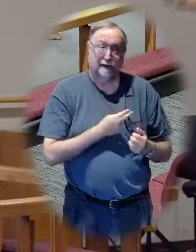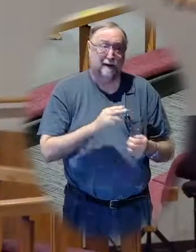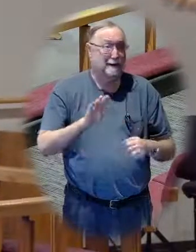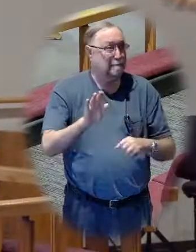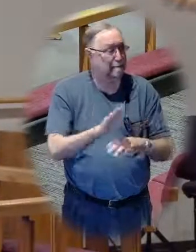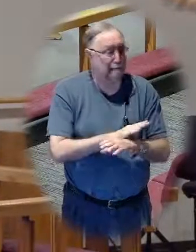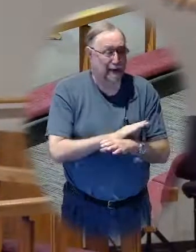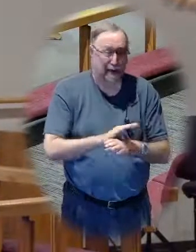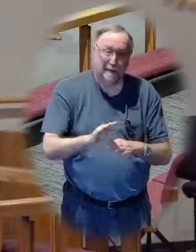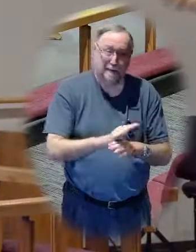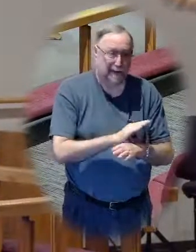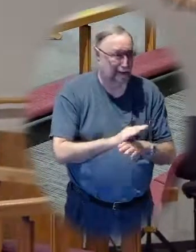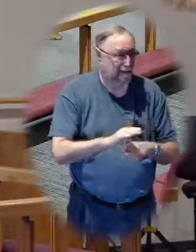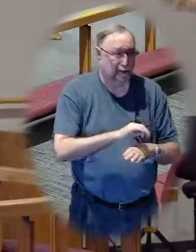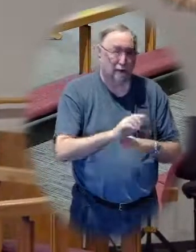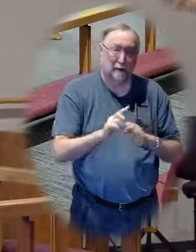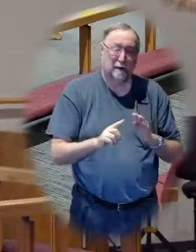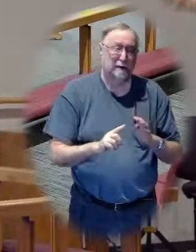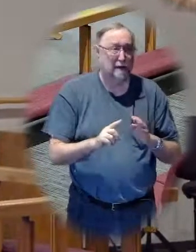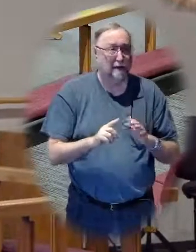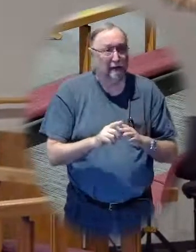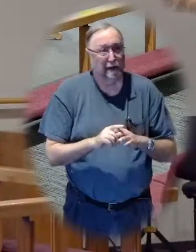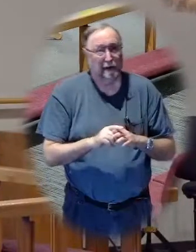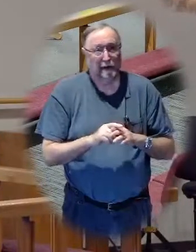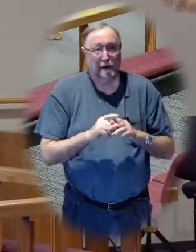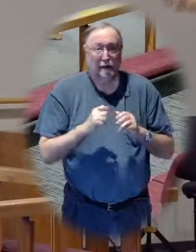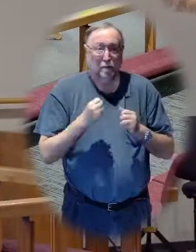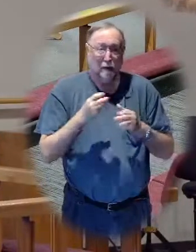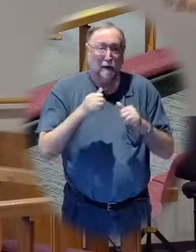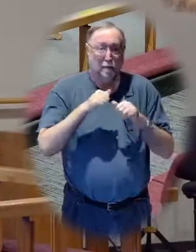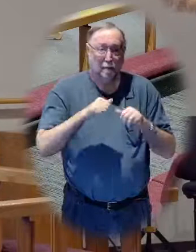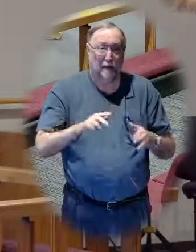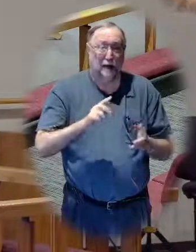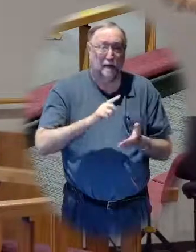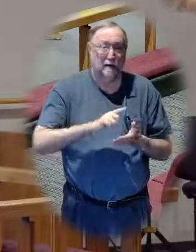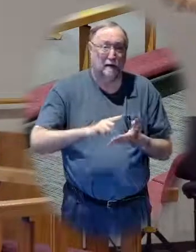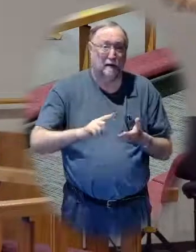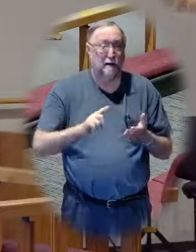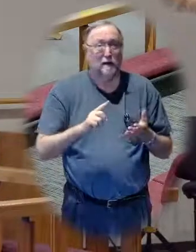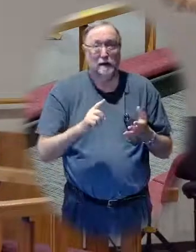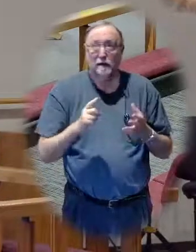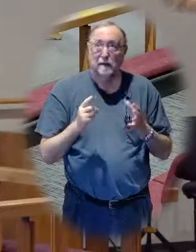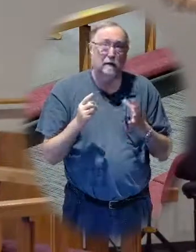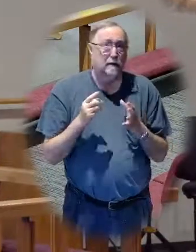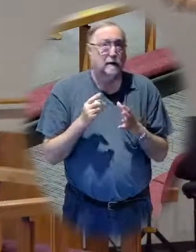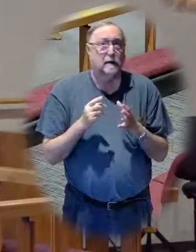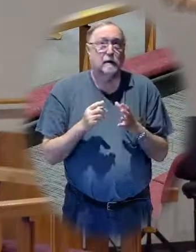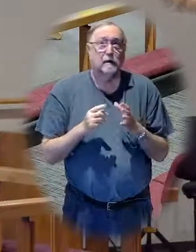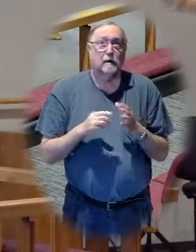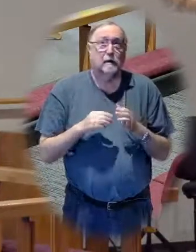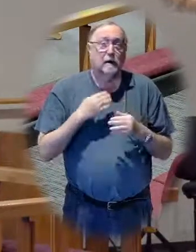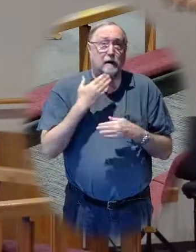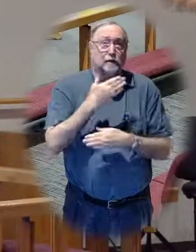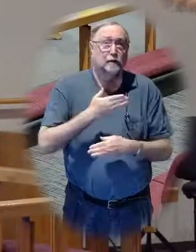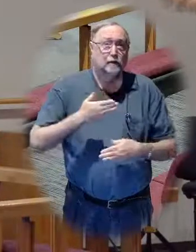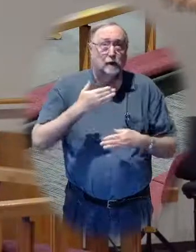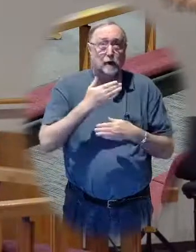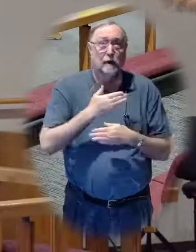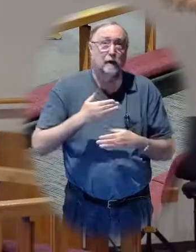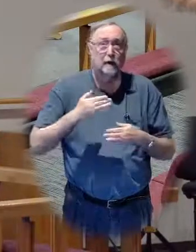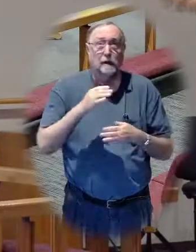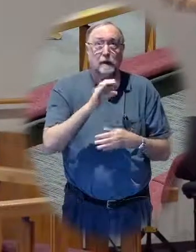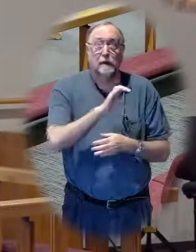I pray God's richest blessings throughout the week as you just bask in the glory and relax and